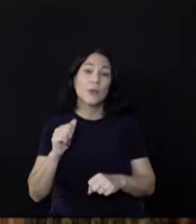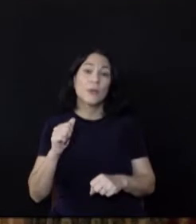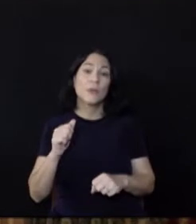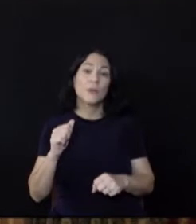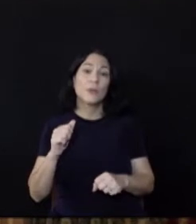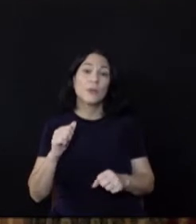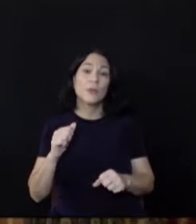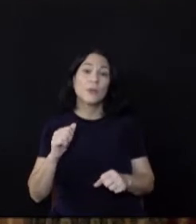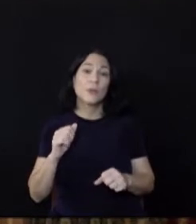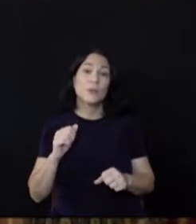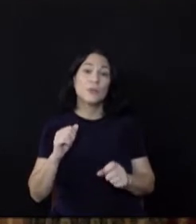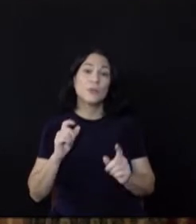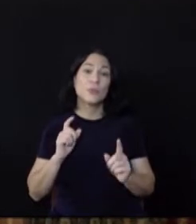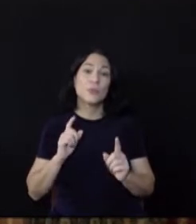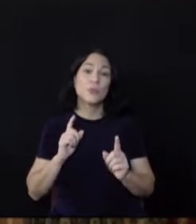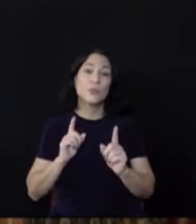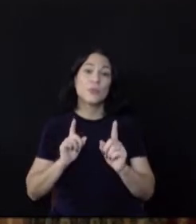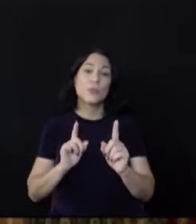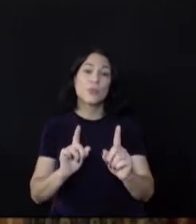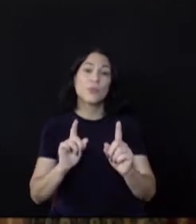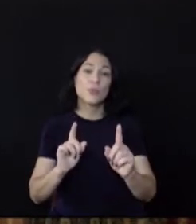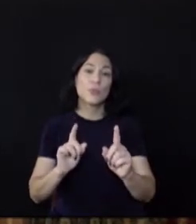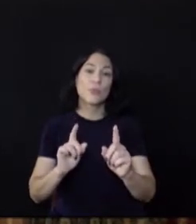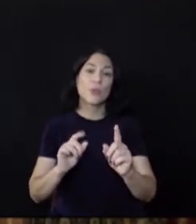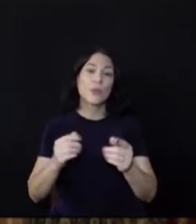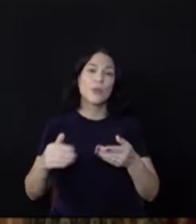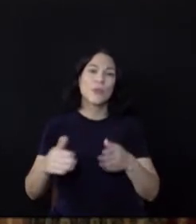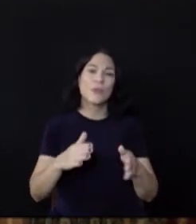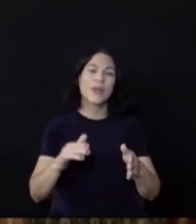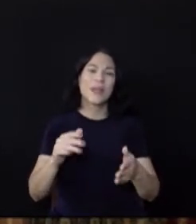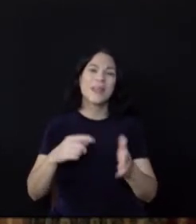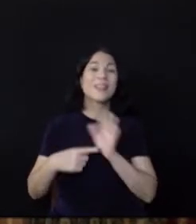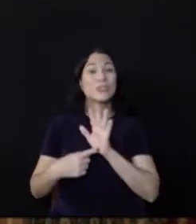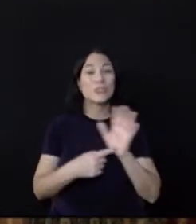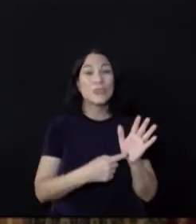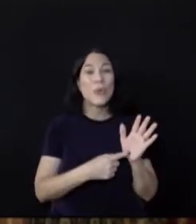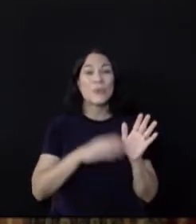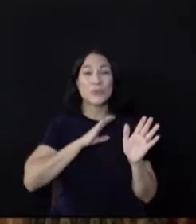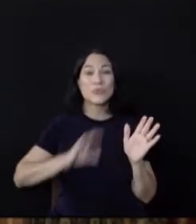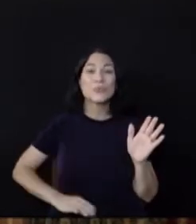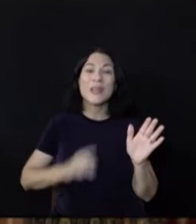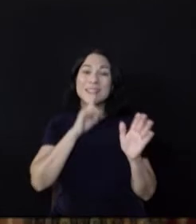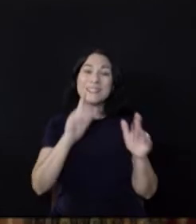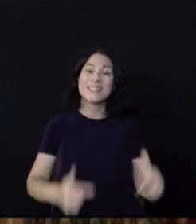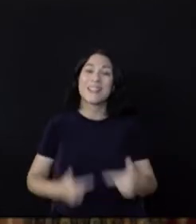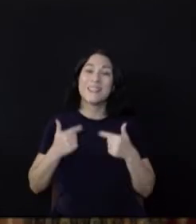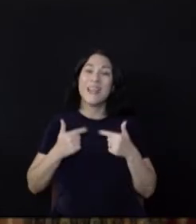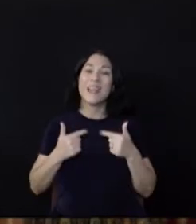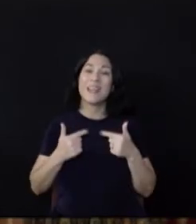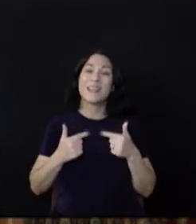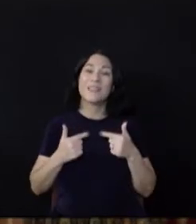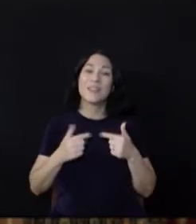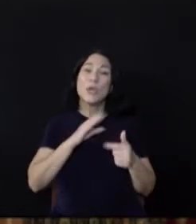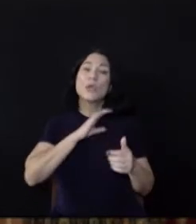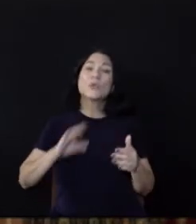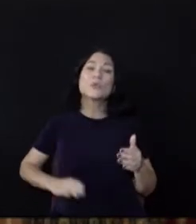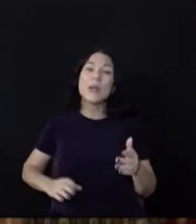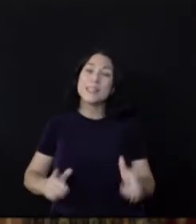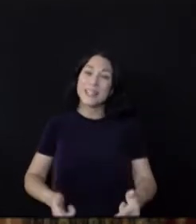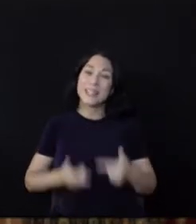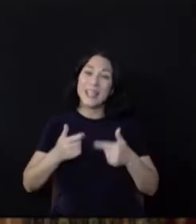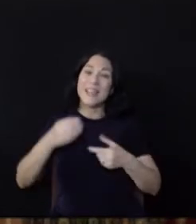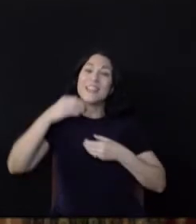to walk in a way that shows Christ is alive, not just to us, but Christ is alive in